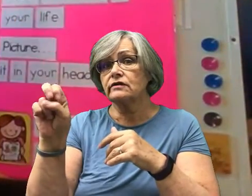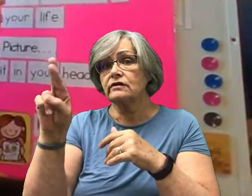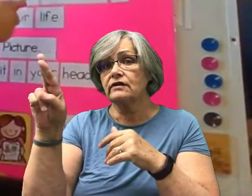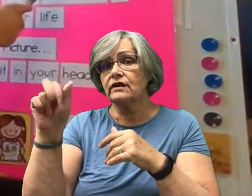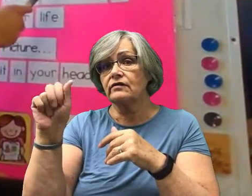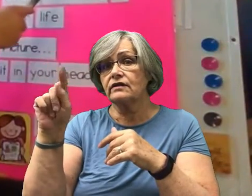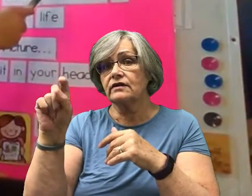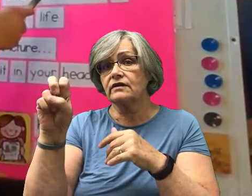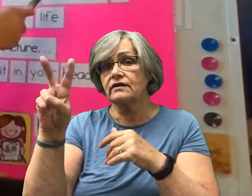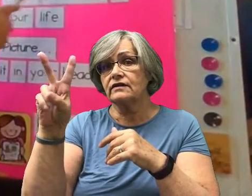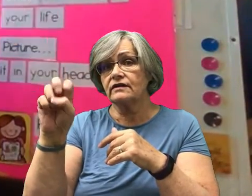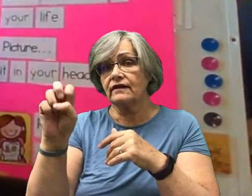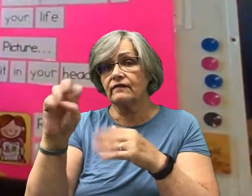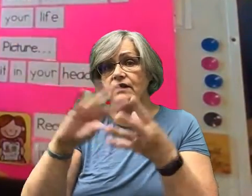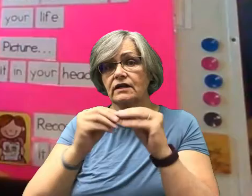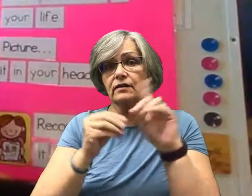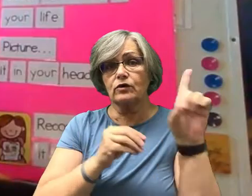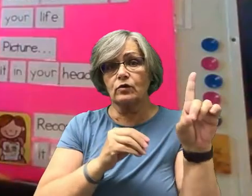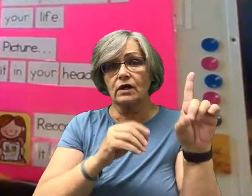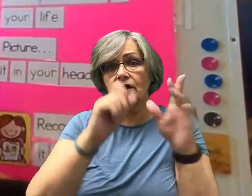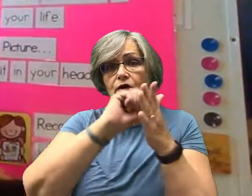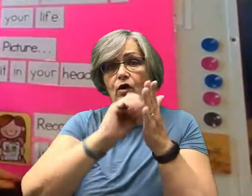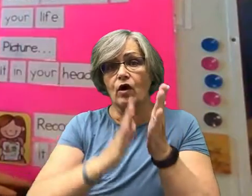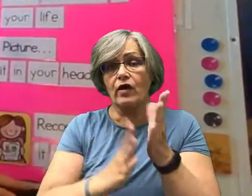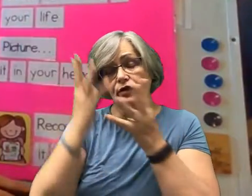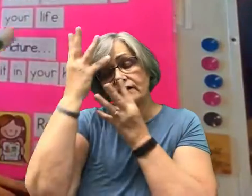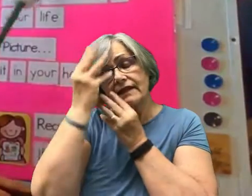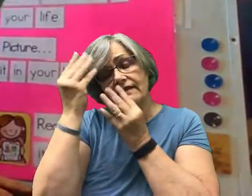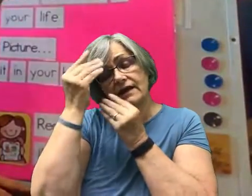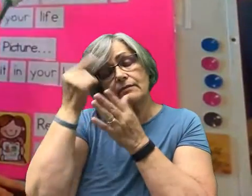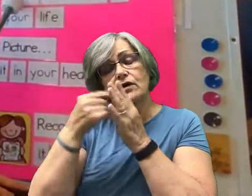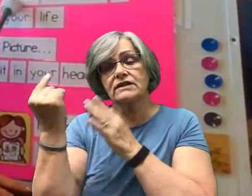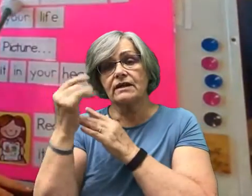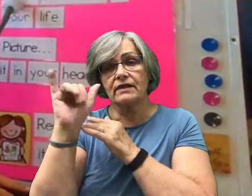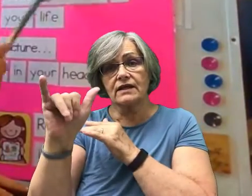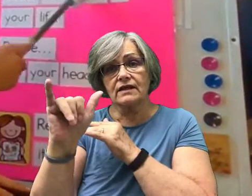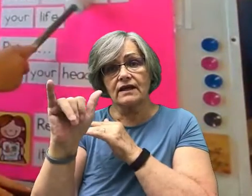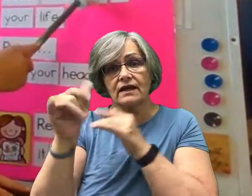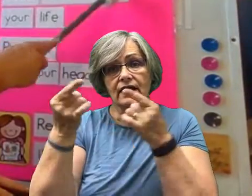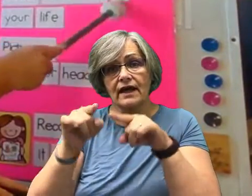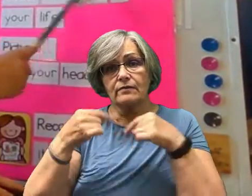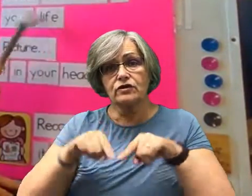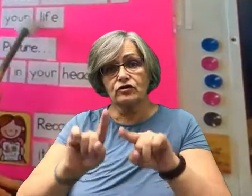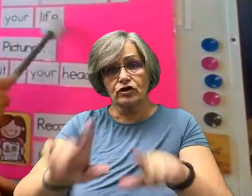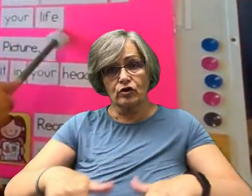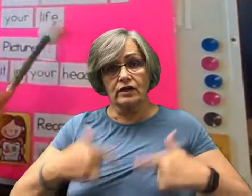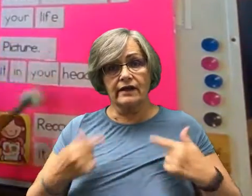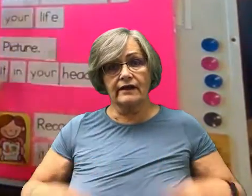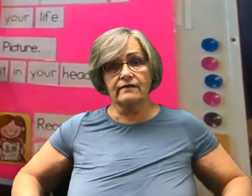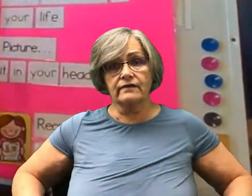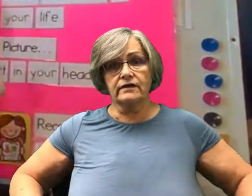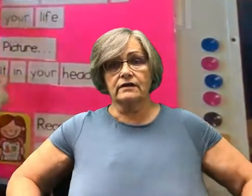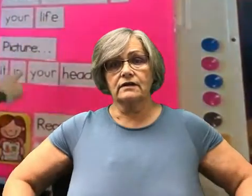a personal narrative. Number one, authors think about something in your